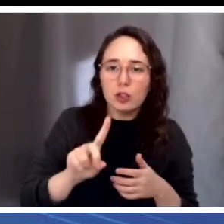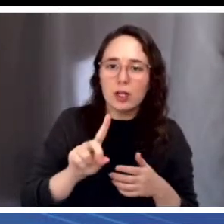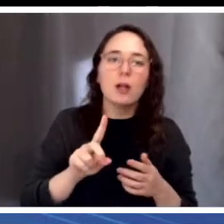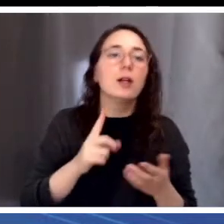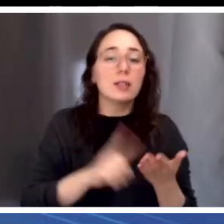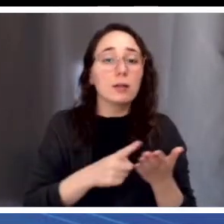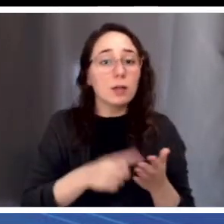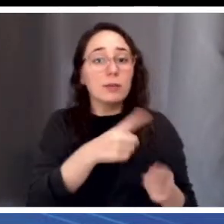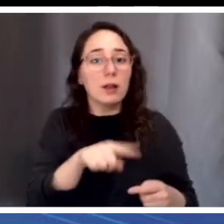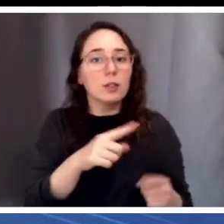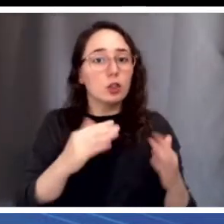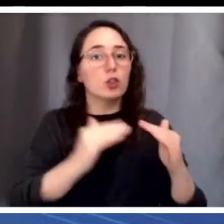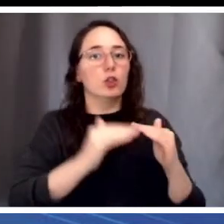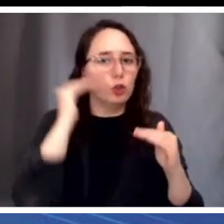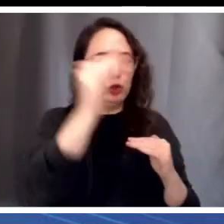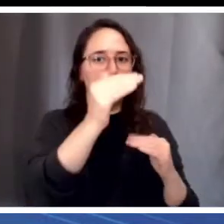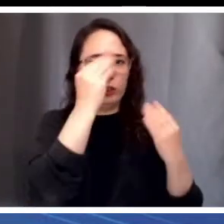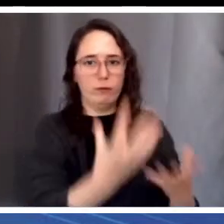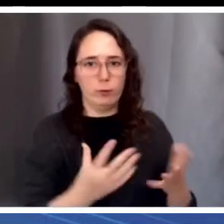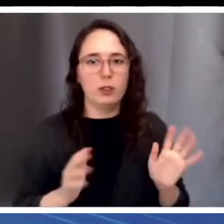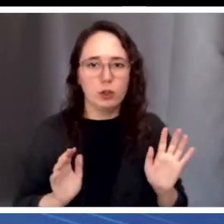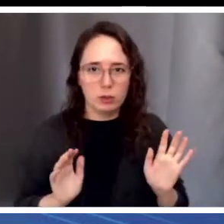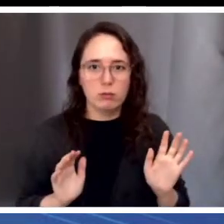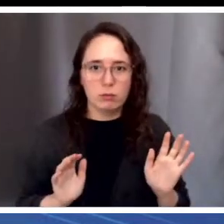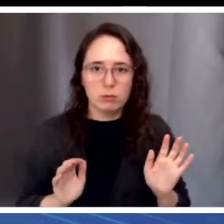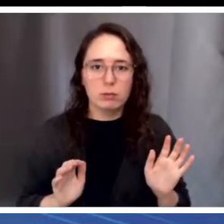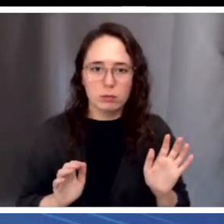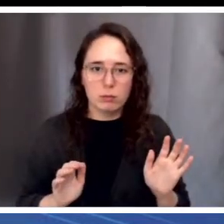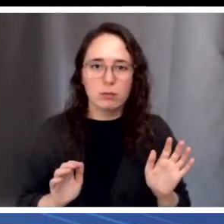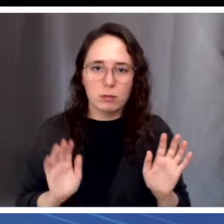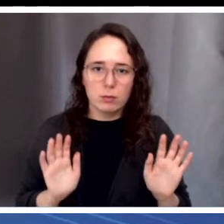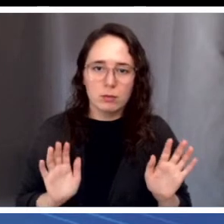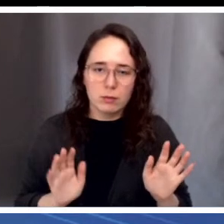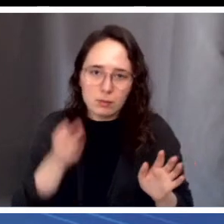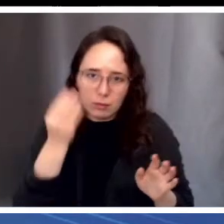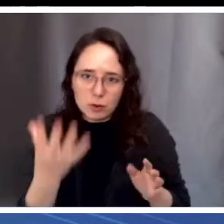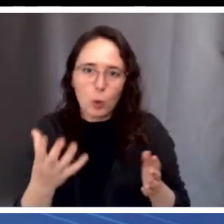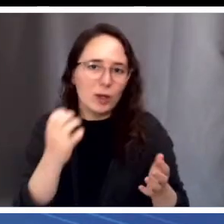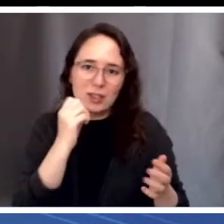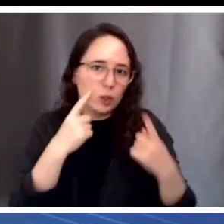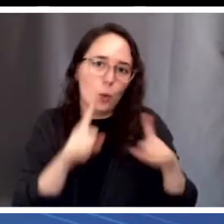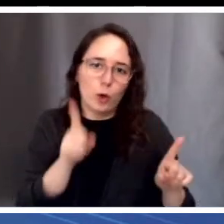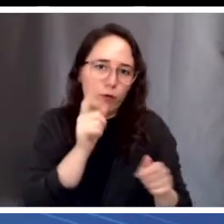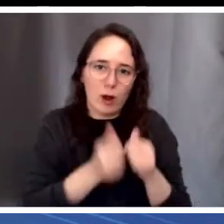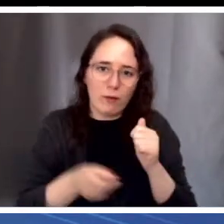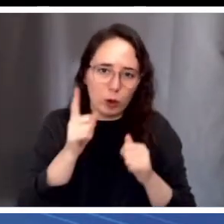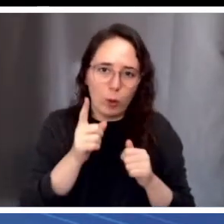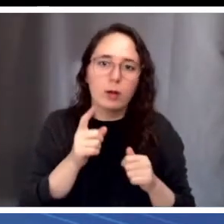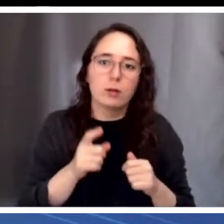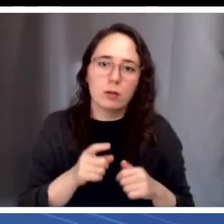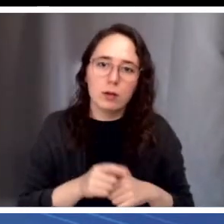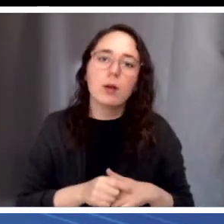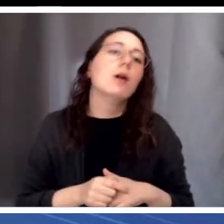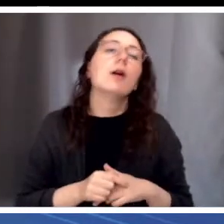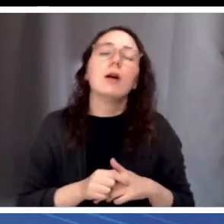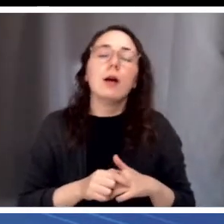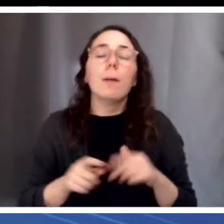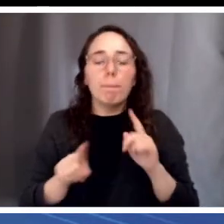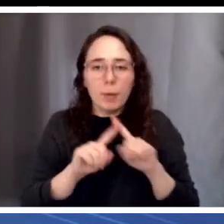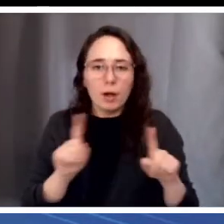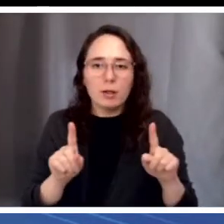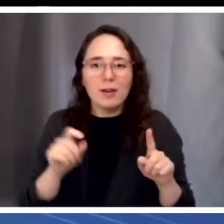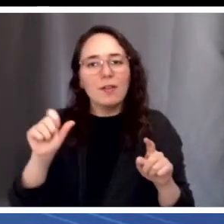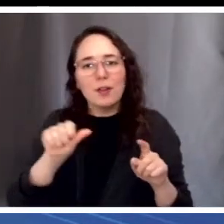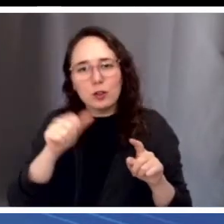everybody. So there are other ways of taking that information. There's other ways of pausing the media. There are ways of doing